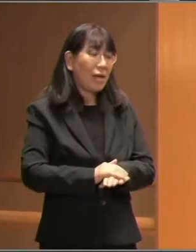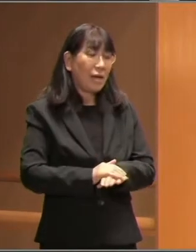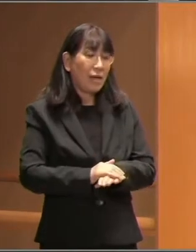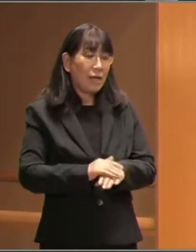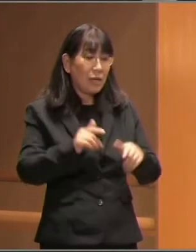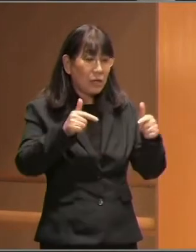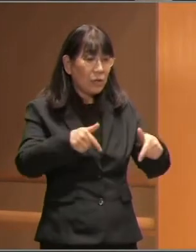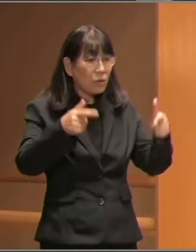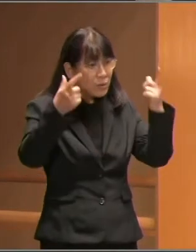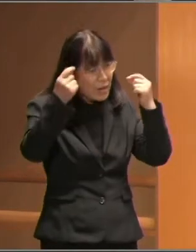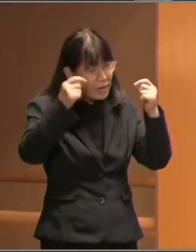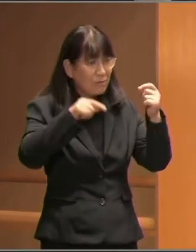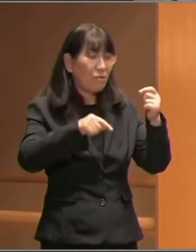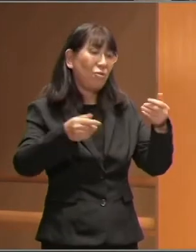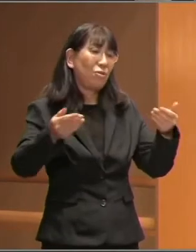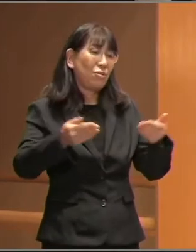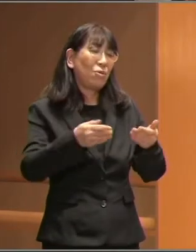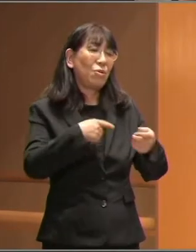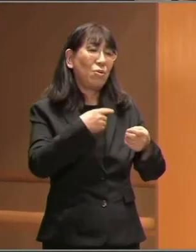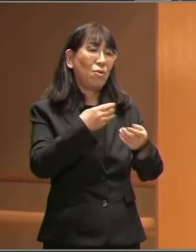And then from here,